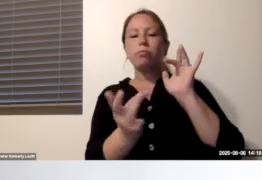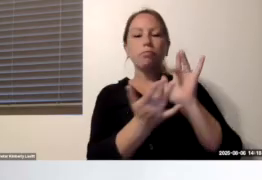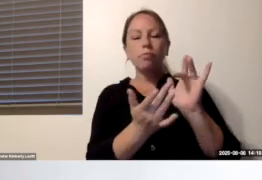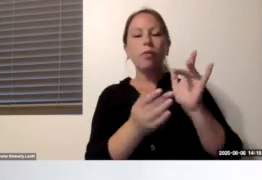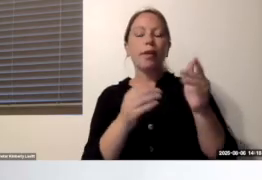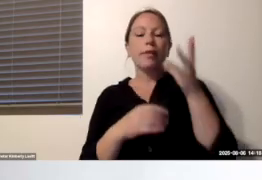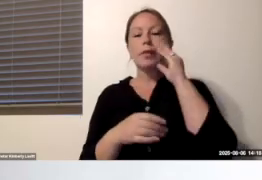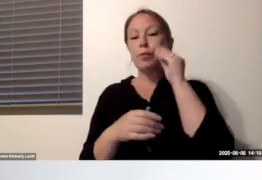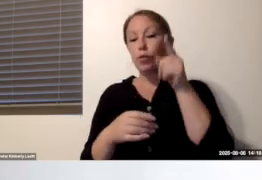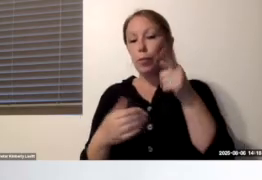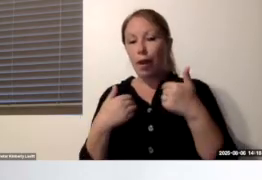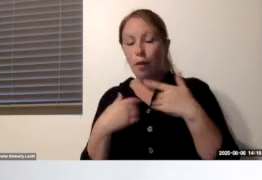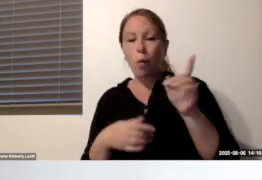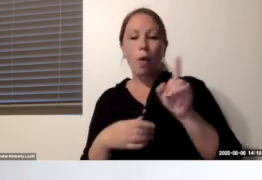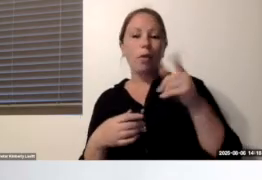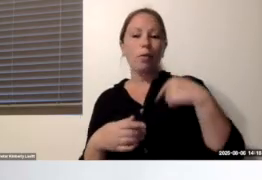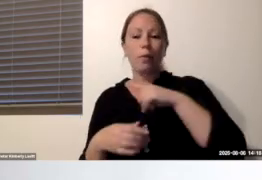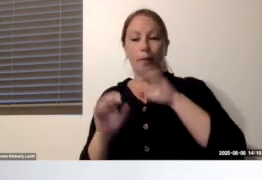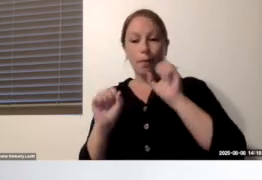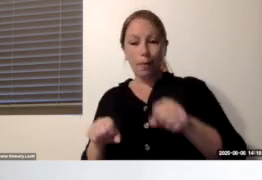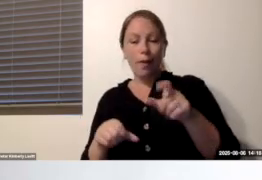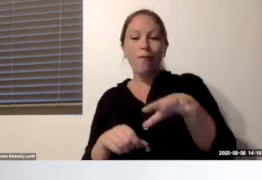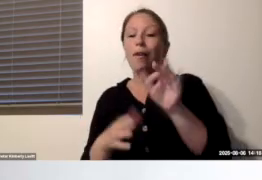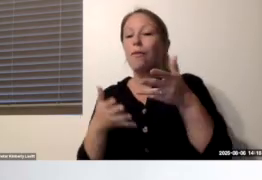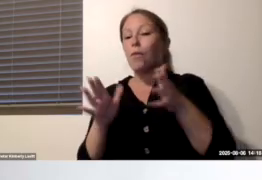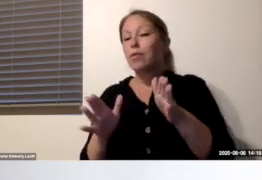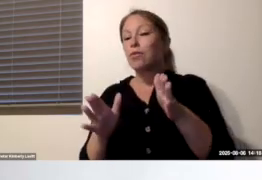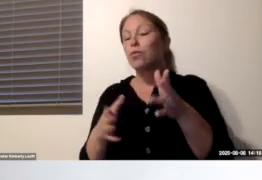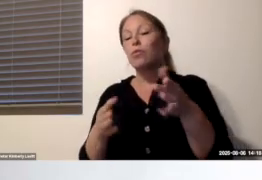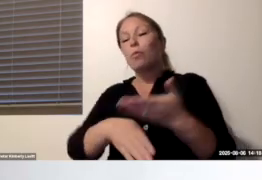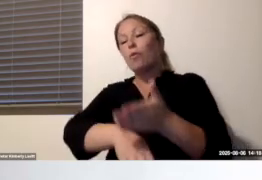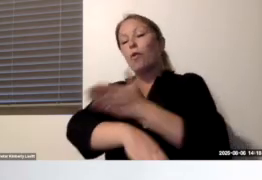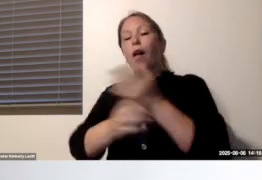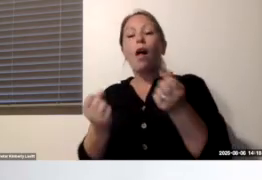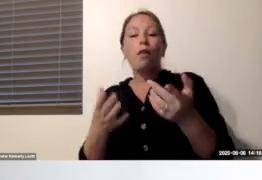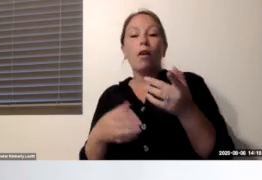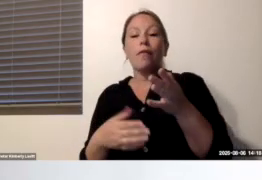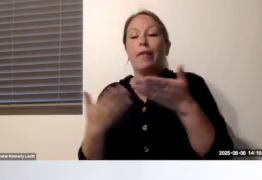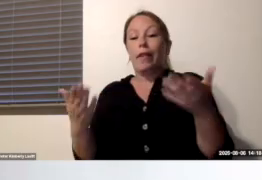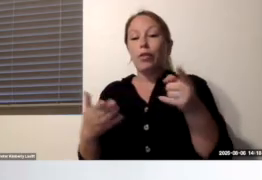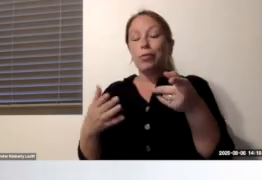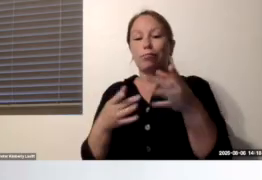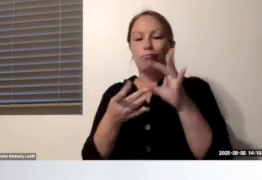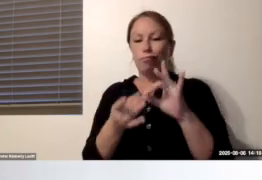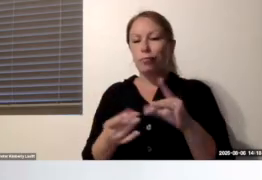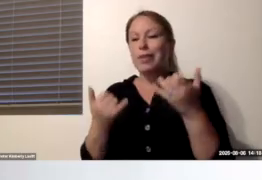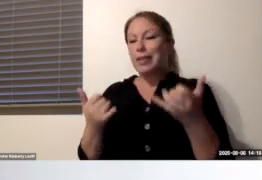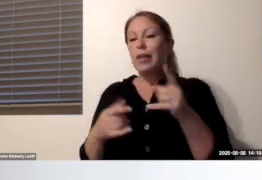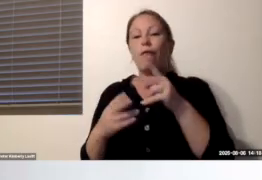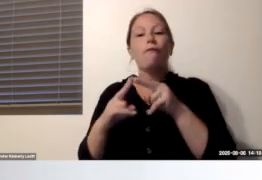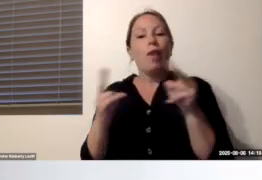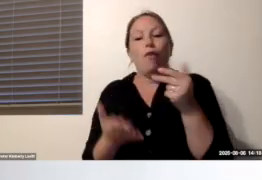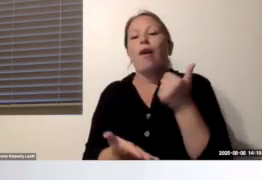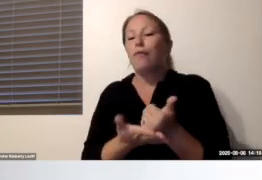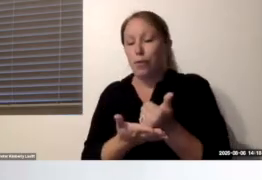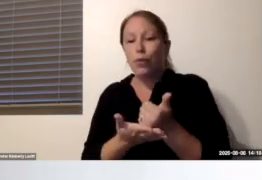that you've been having and where we can find ways to continue to improve. I think a lot of the things that you've been mentioning today are very, very helpful.